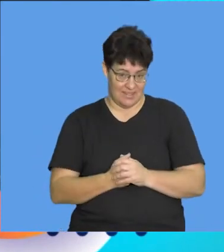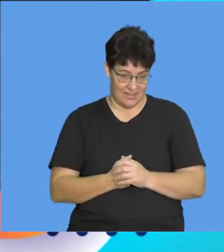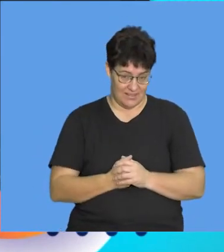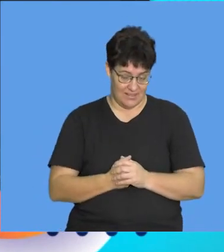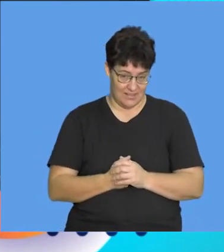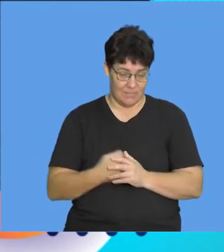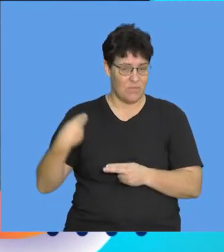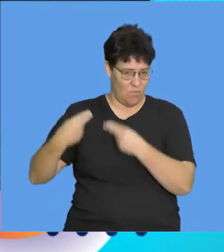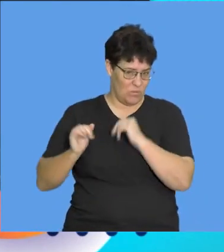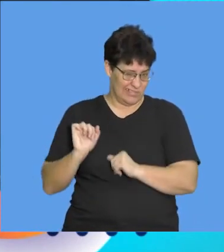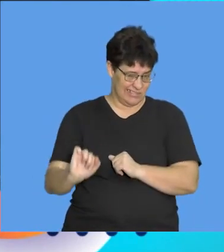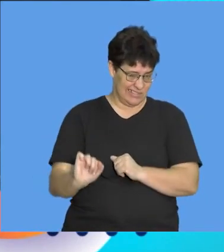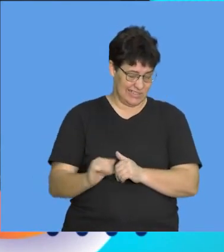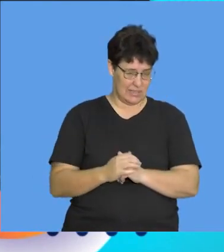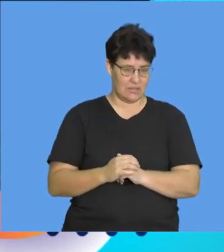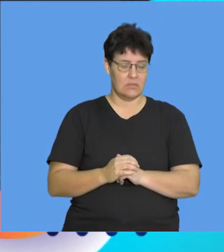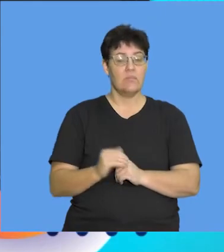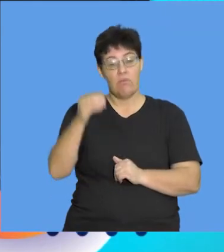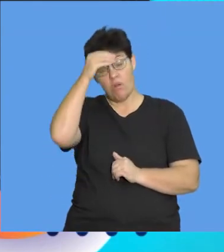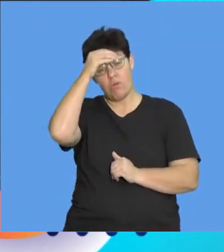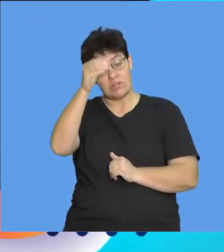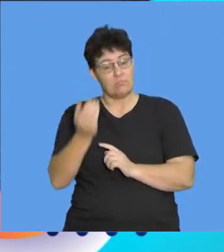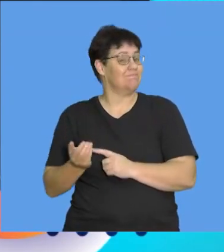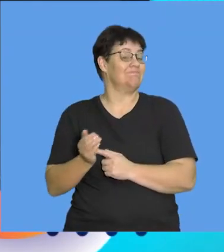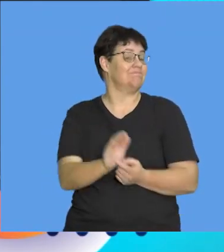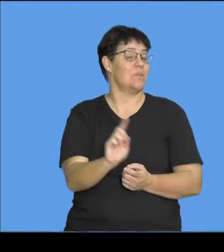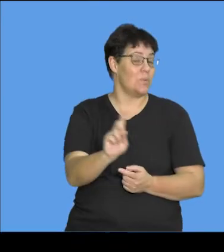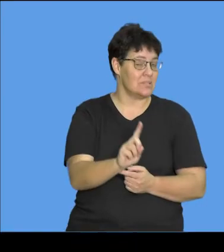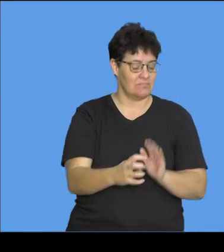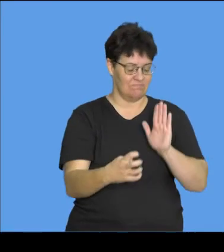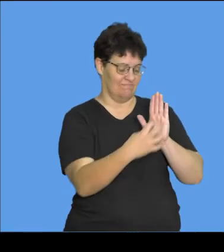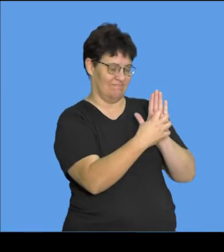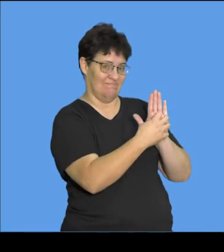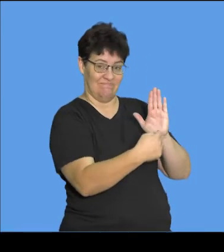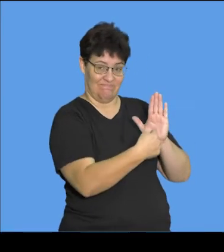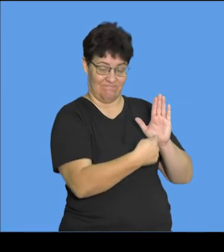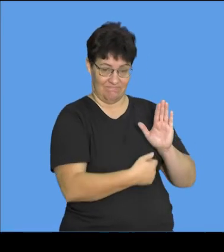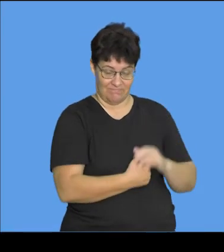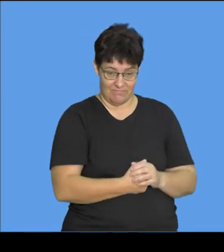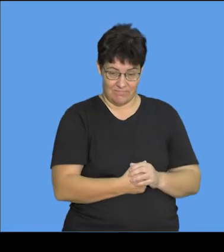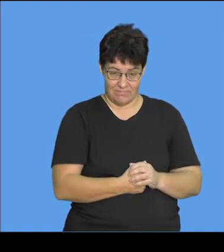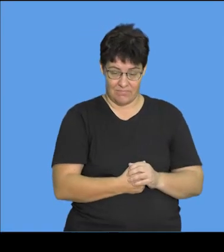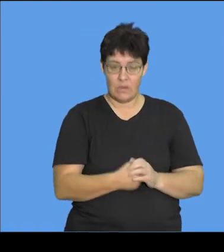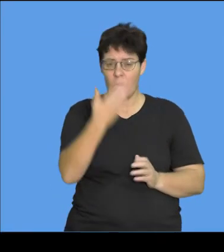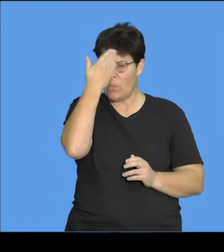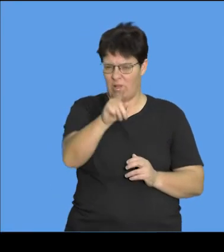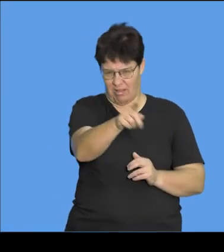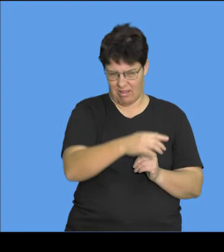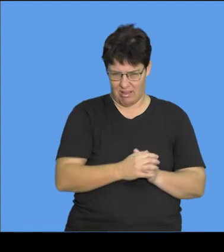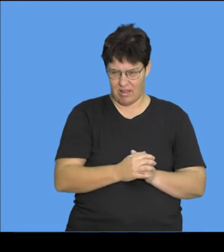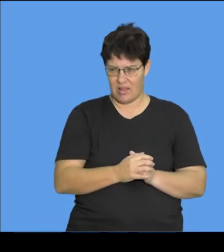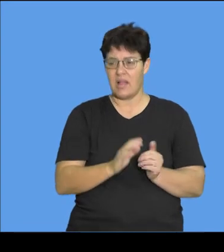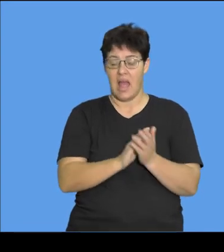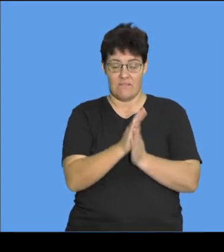in one hormone. So that concept can be illustrated using this illustration here. So we know that there are